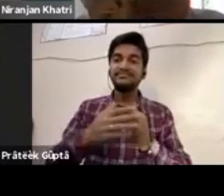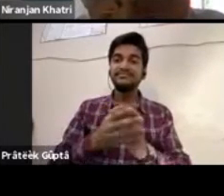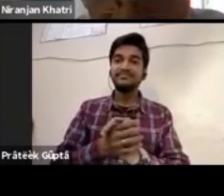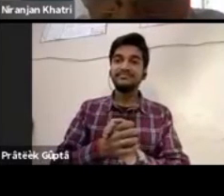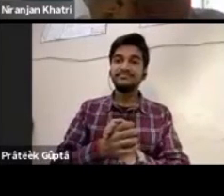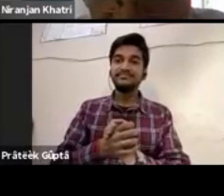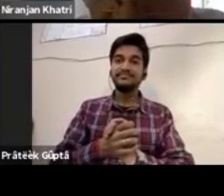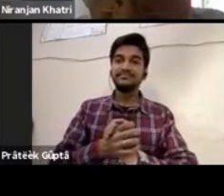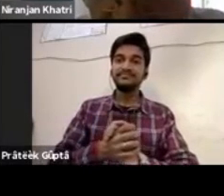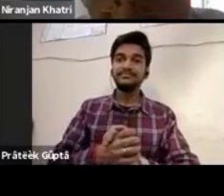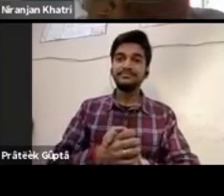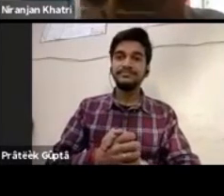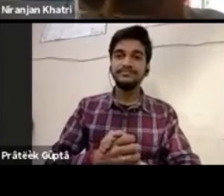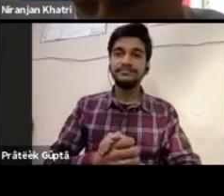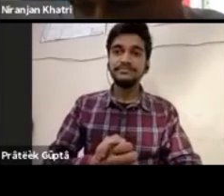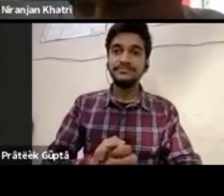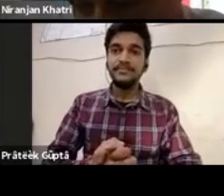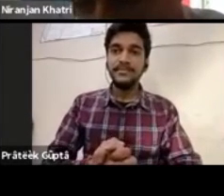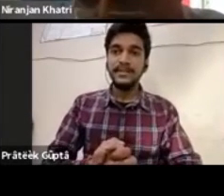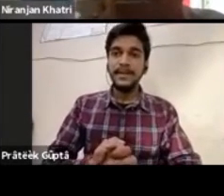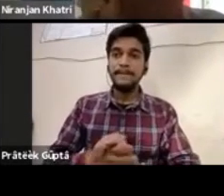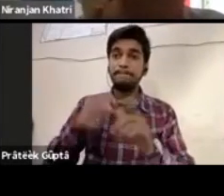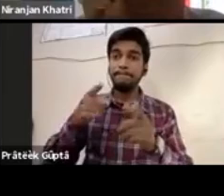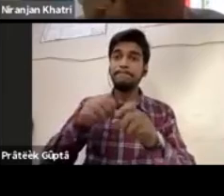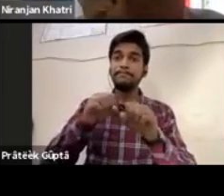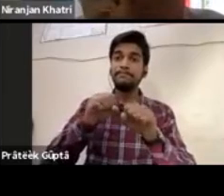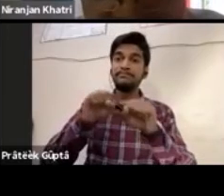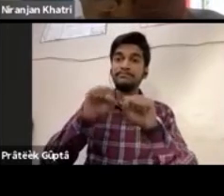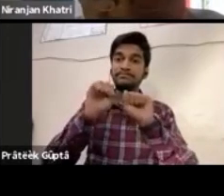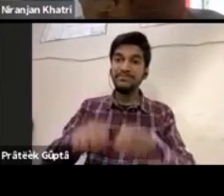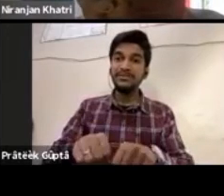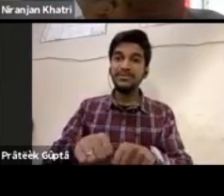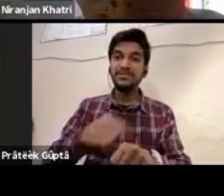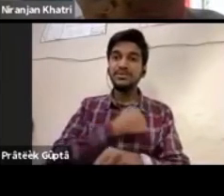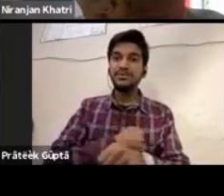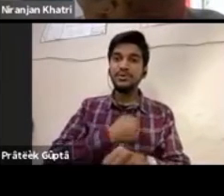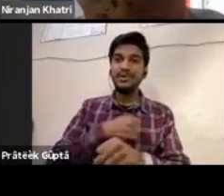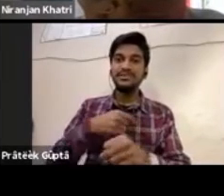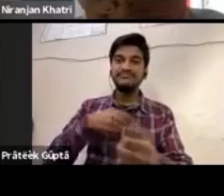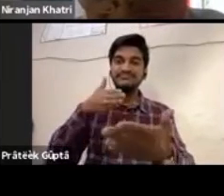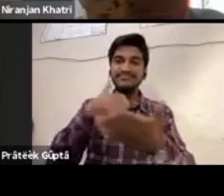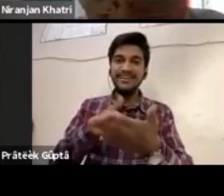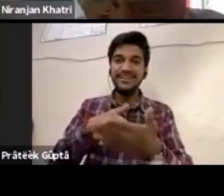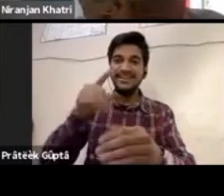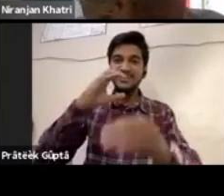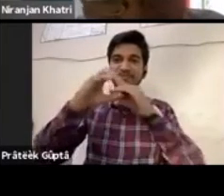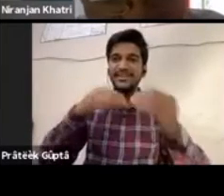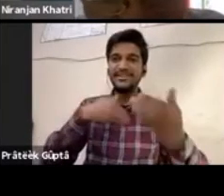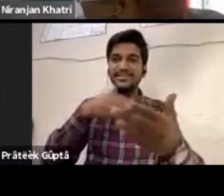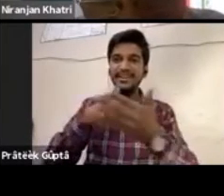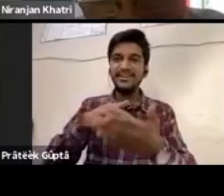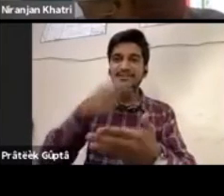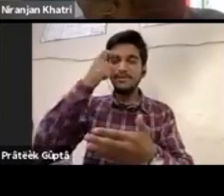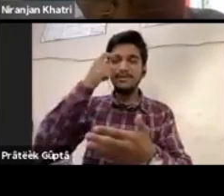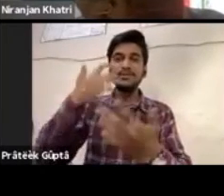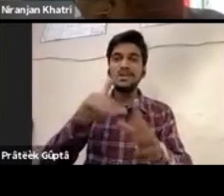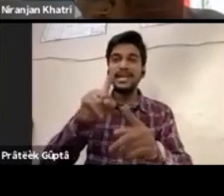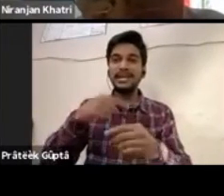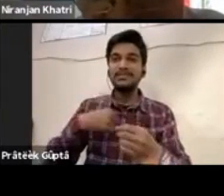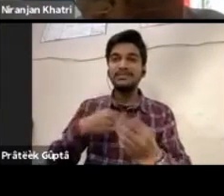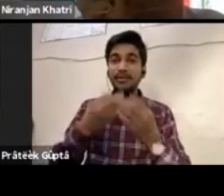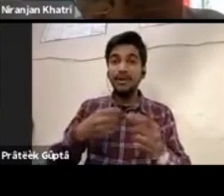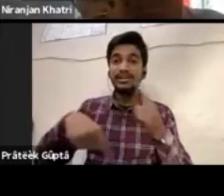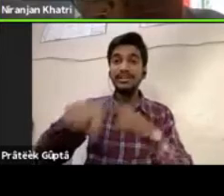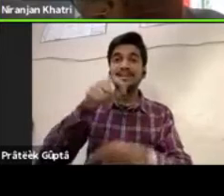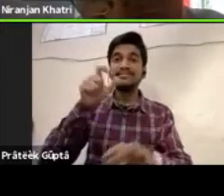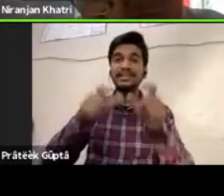yes, sorry, I slightly deviated from a point of different apps. Yes, people will thank keep